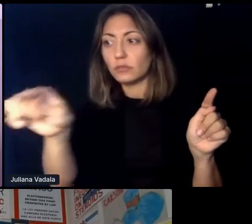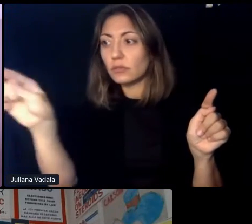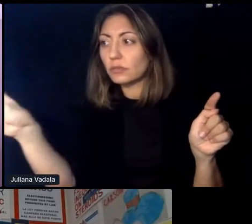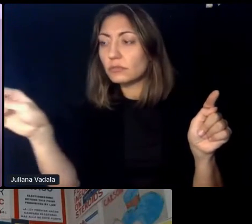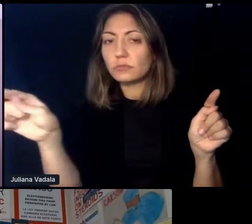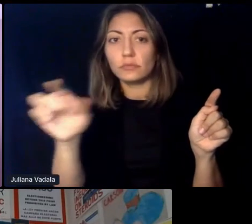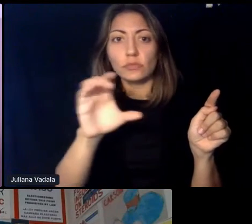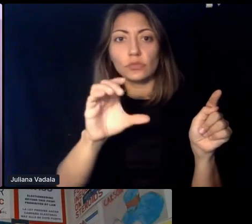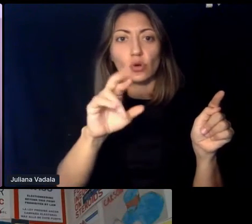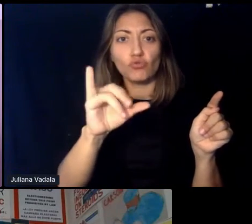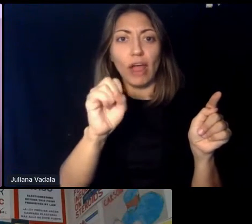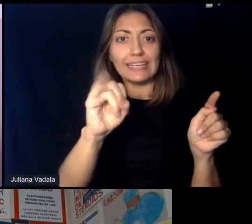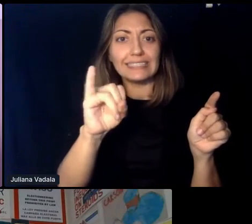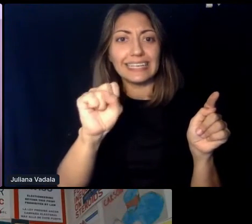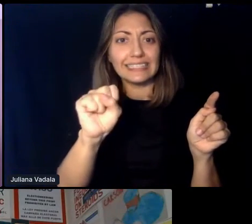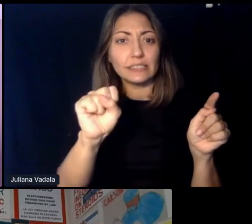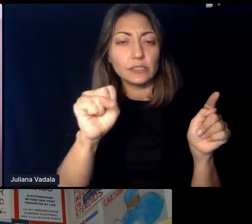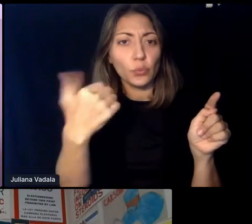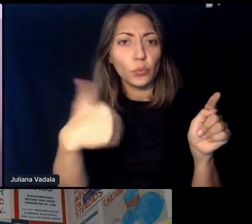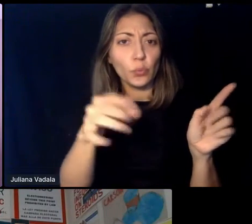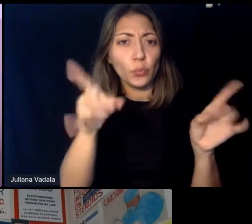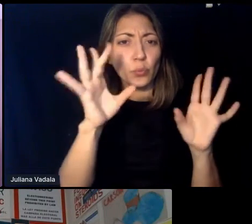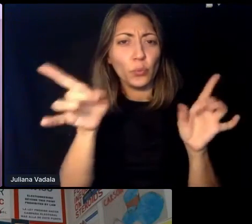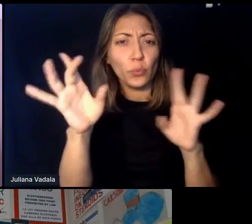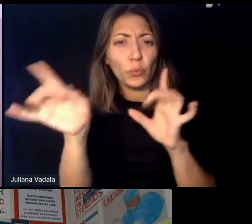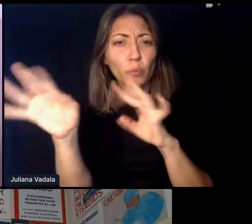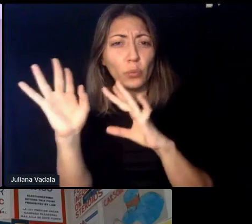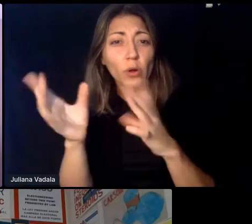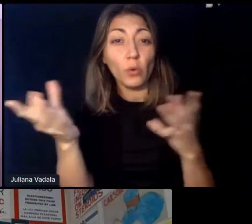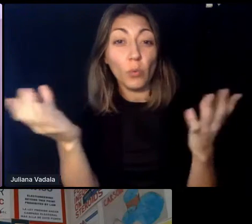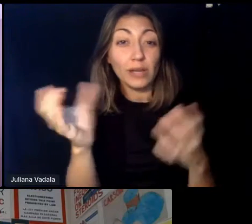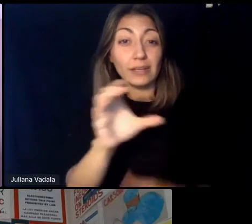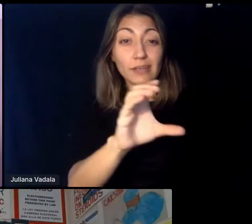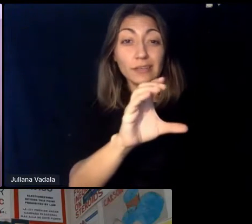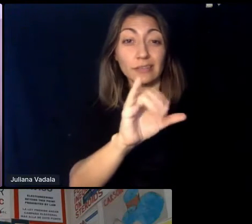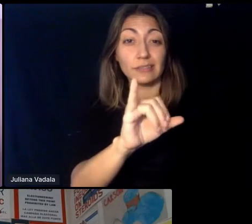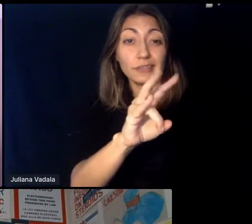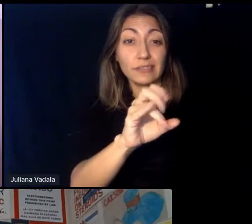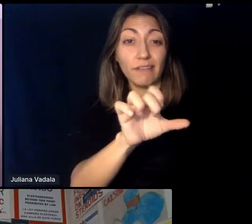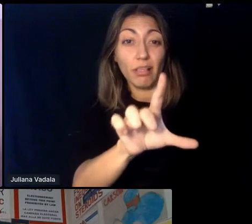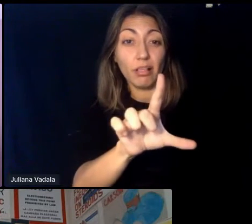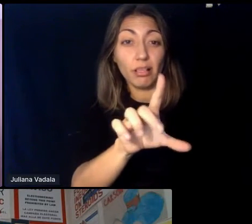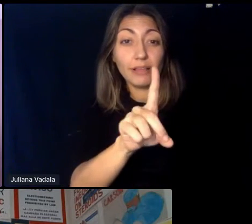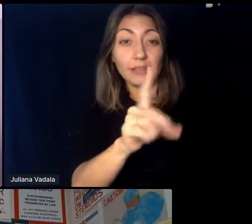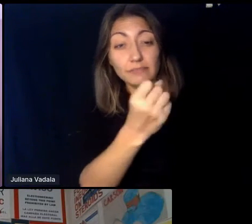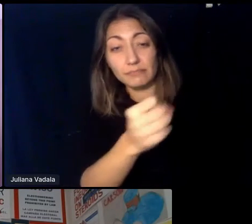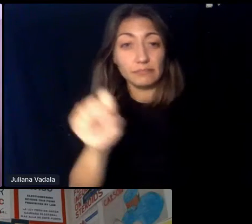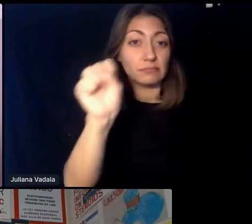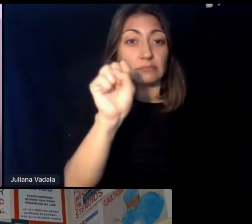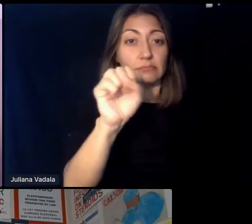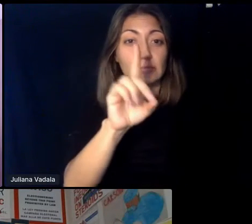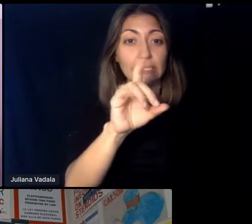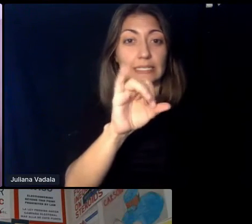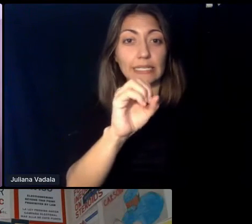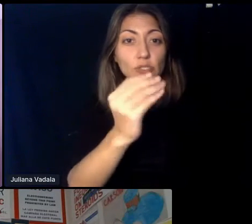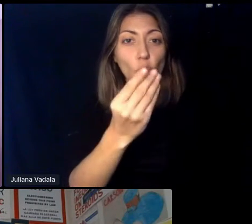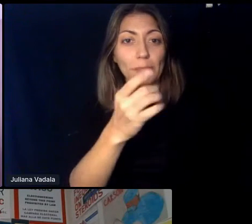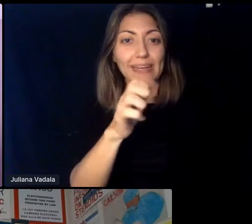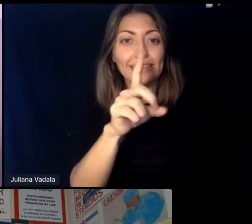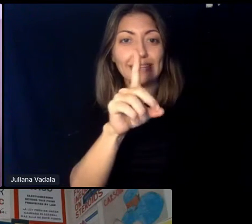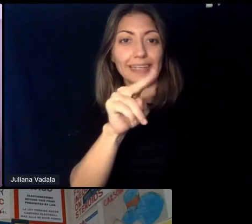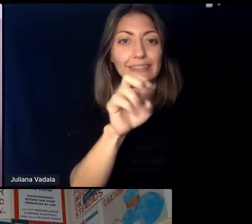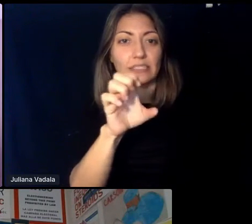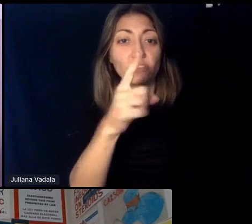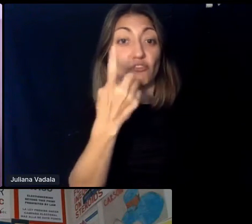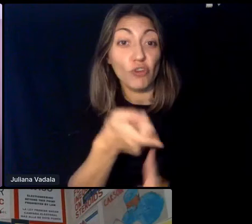society. We're seeing civil disobedience in response to police killing and violence in Black and POC